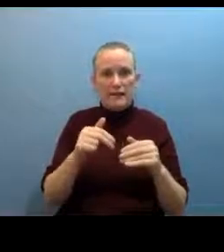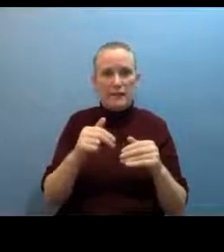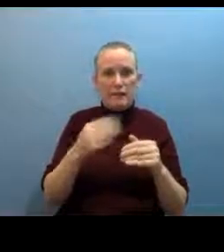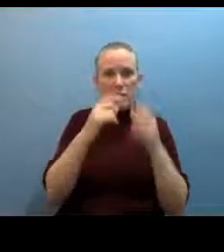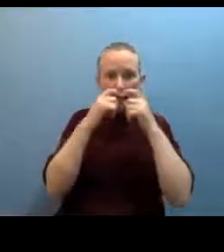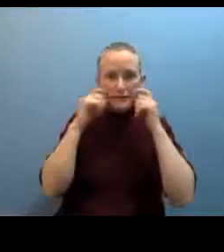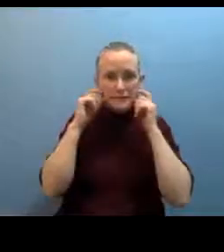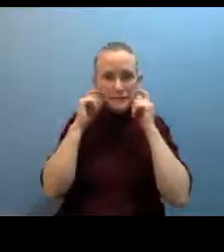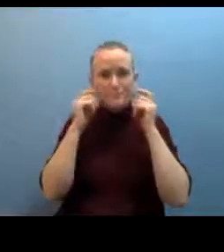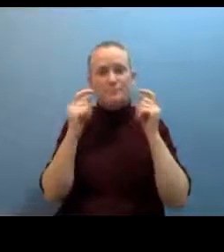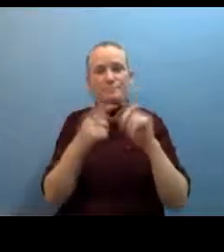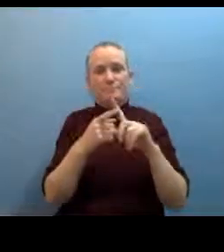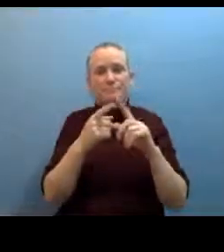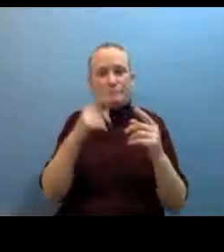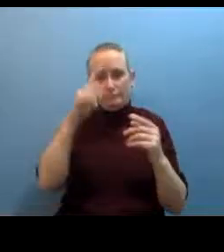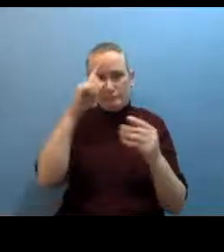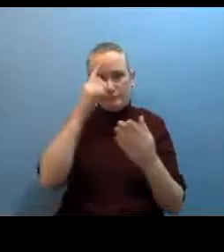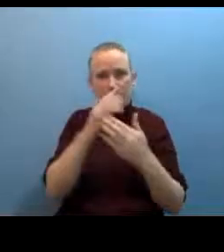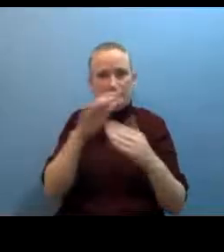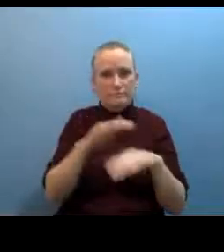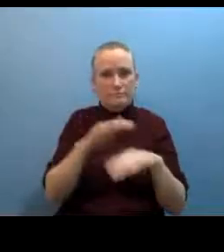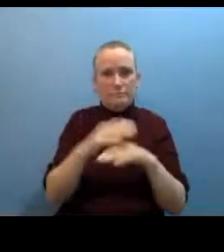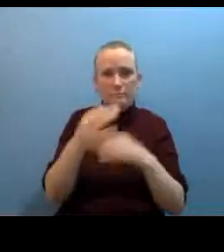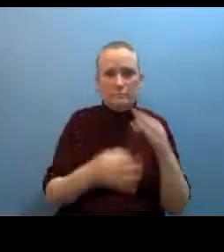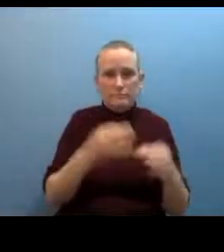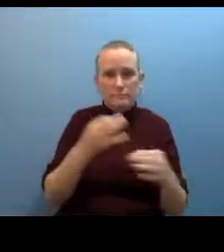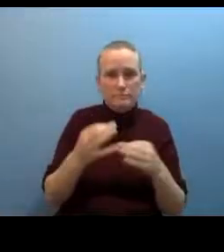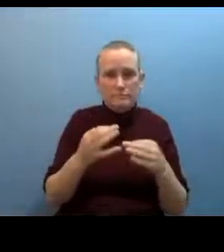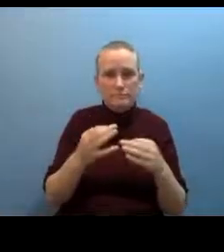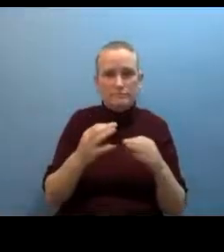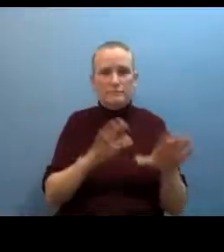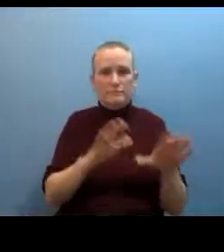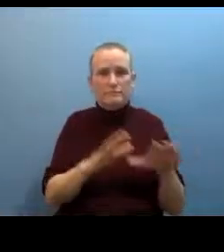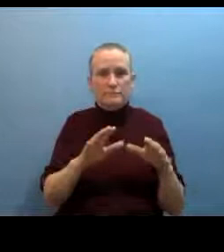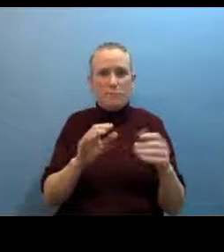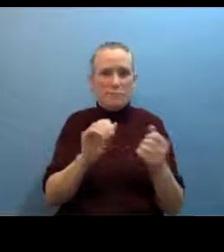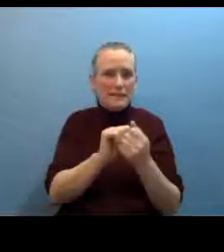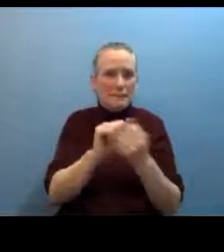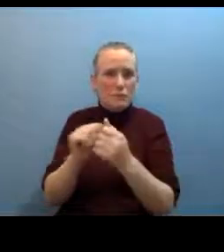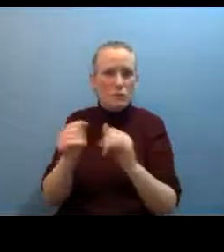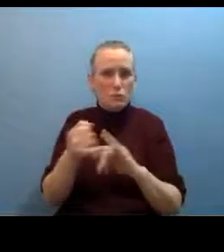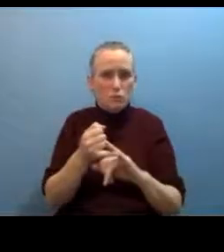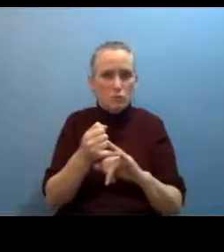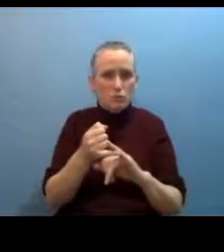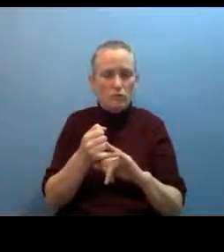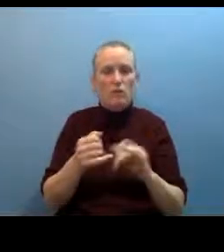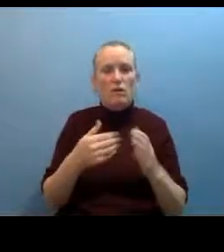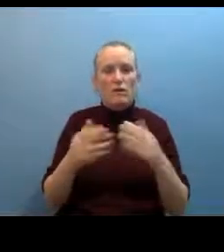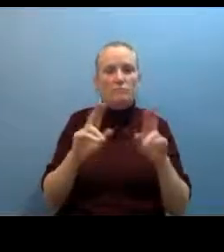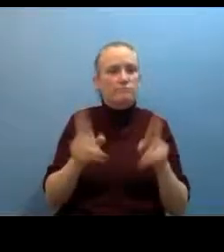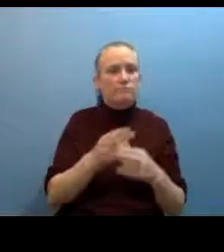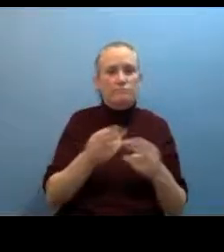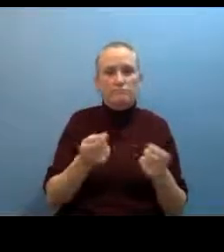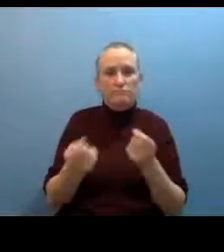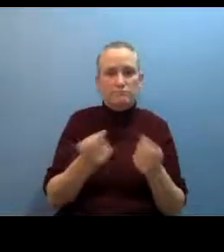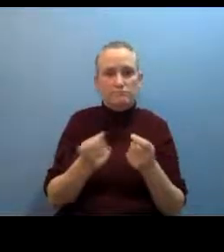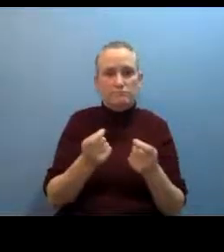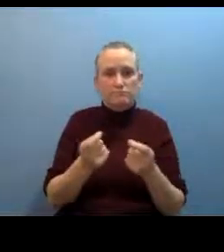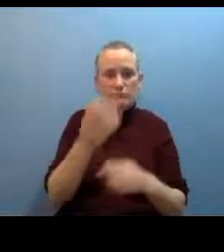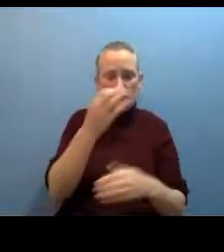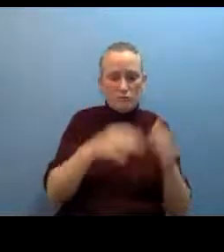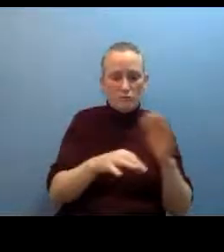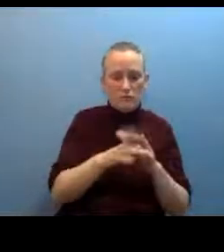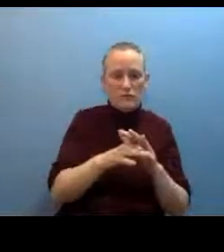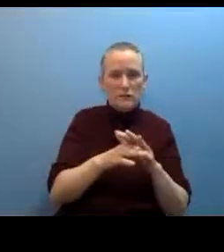with, washing their hands, things like that. What they can't control would be, you know, the government restrictions, the government